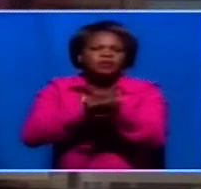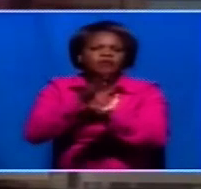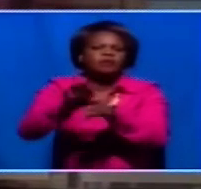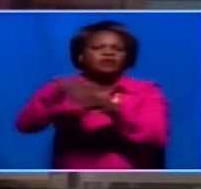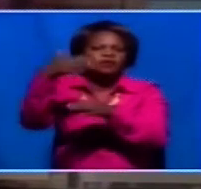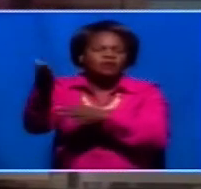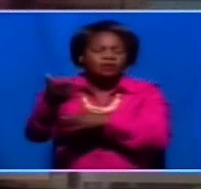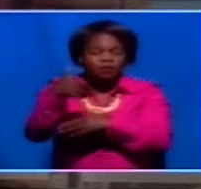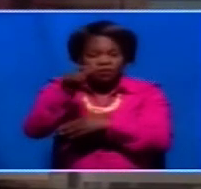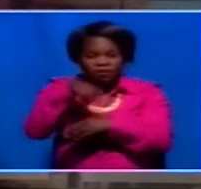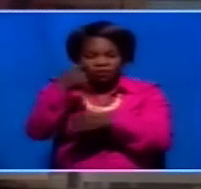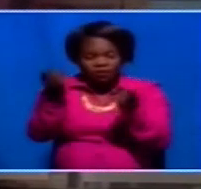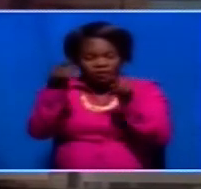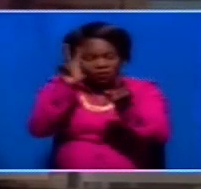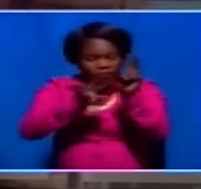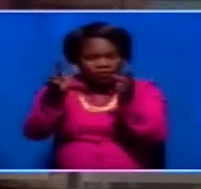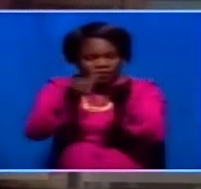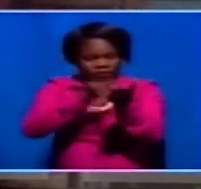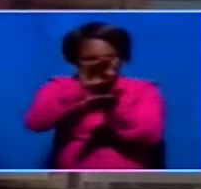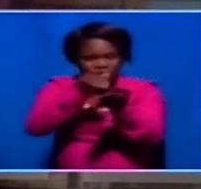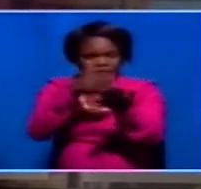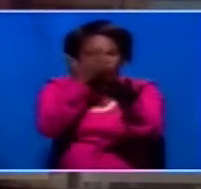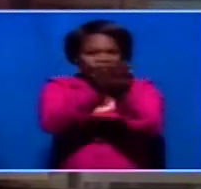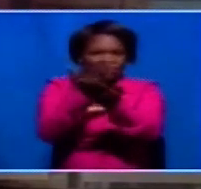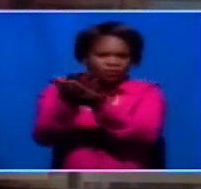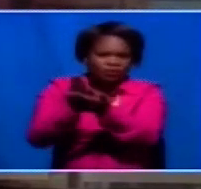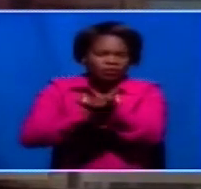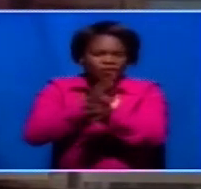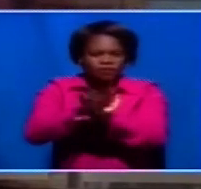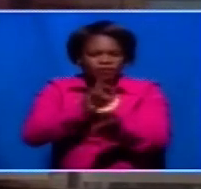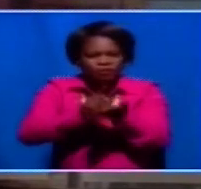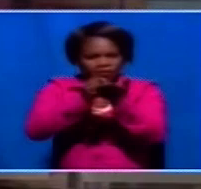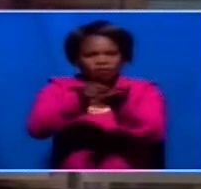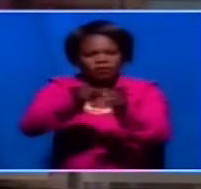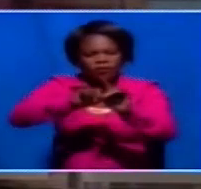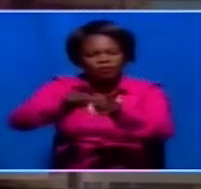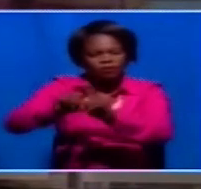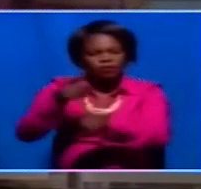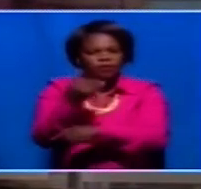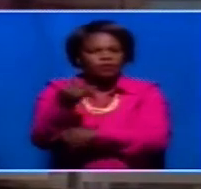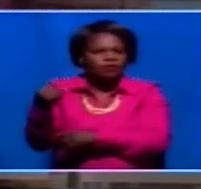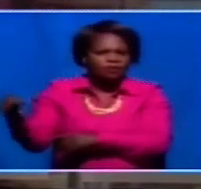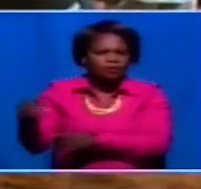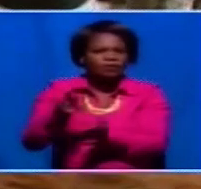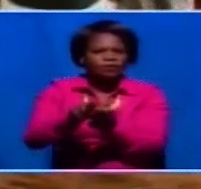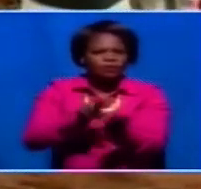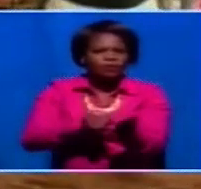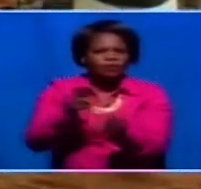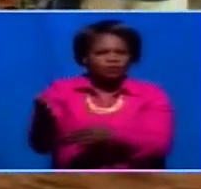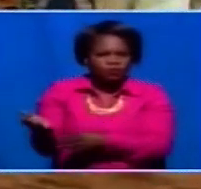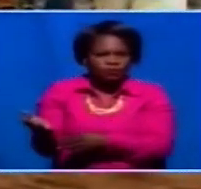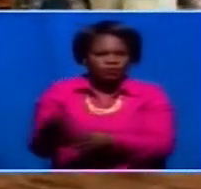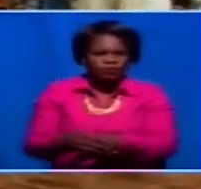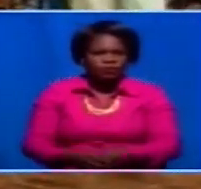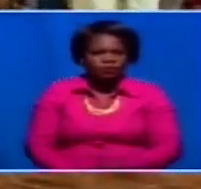visited Lusaka Central Prisons after he donated assorted items. Yotam Mugara reports.